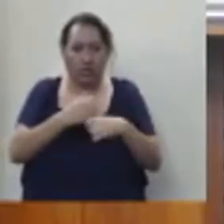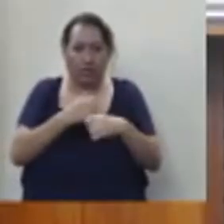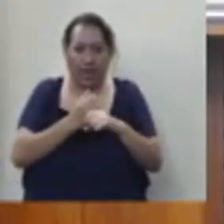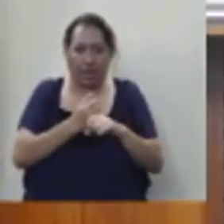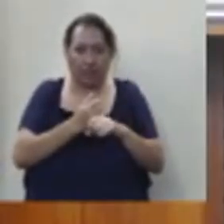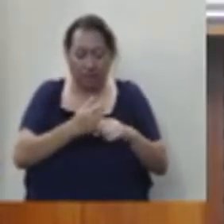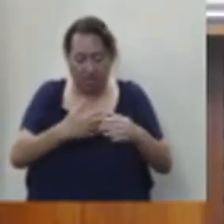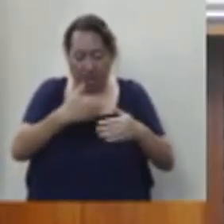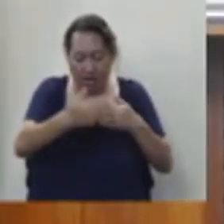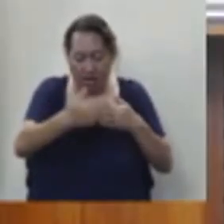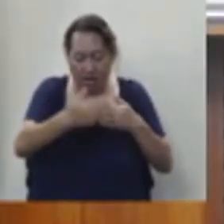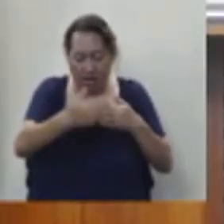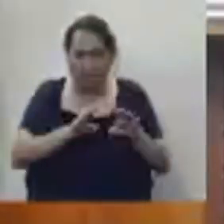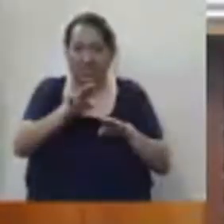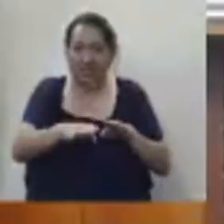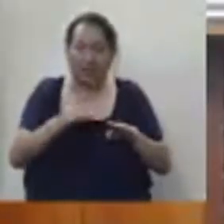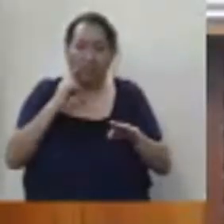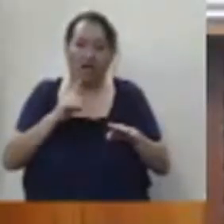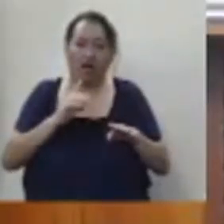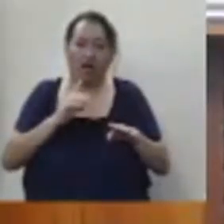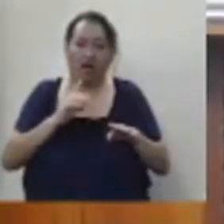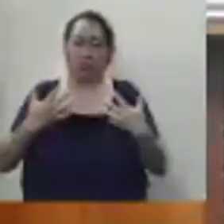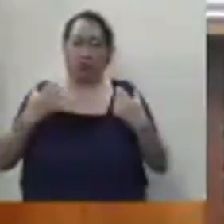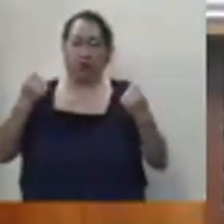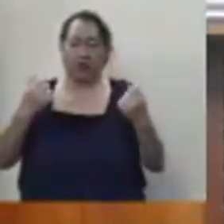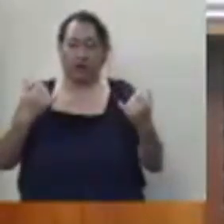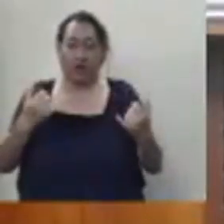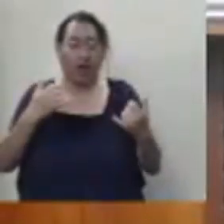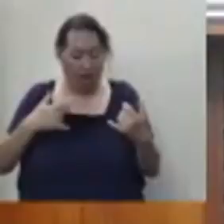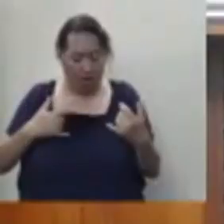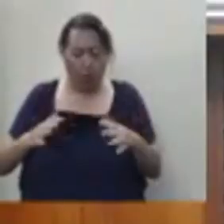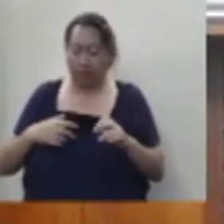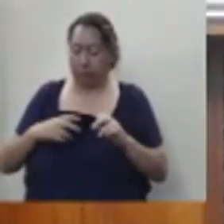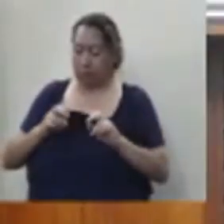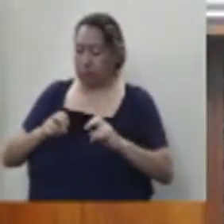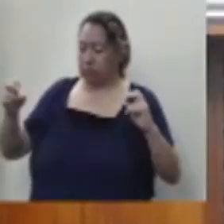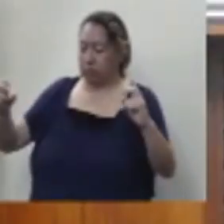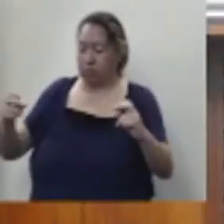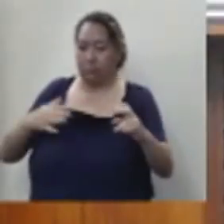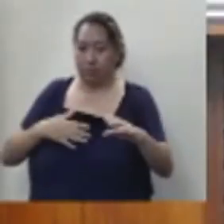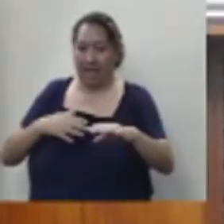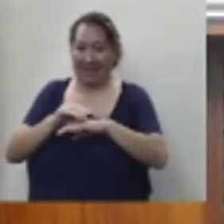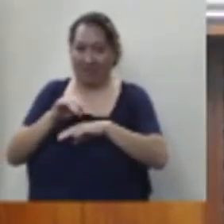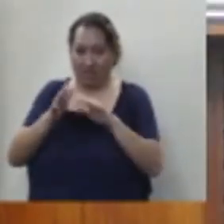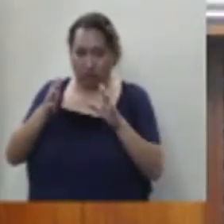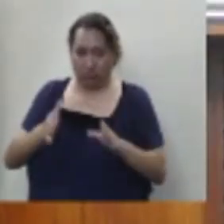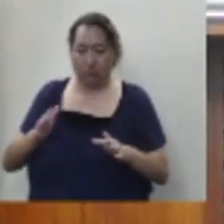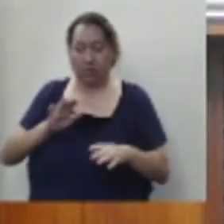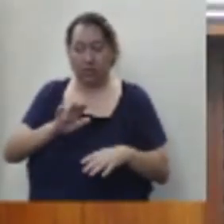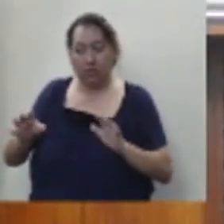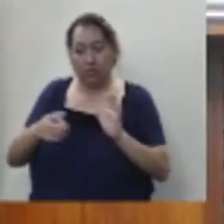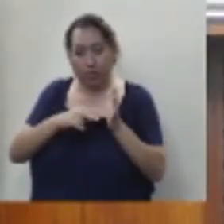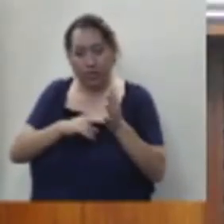recovery. Today, I met with members of my recovery panel of advisors. Their purpose is to help me